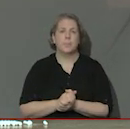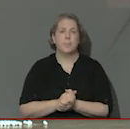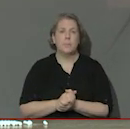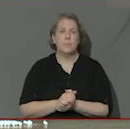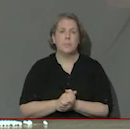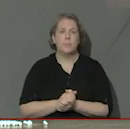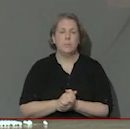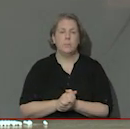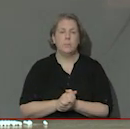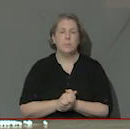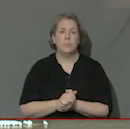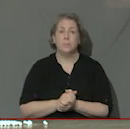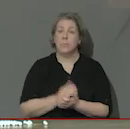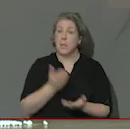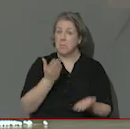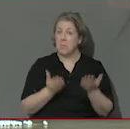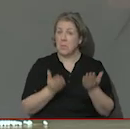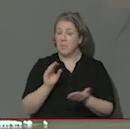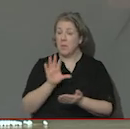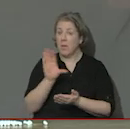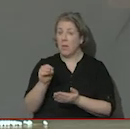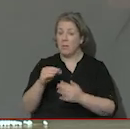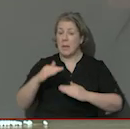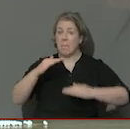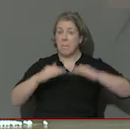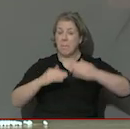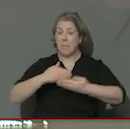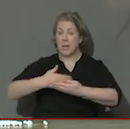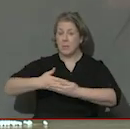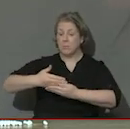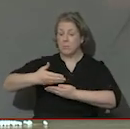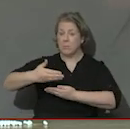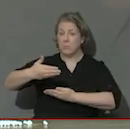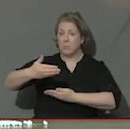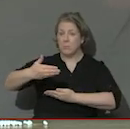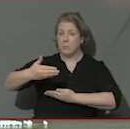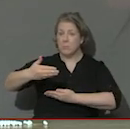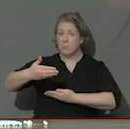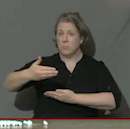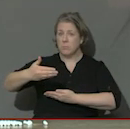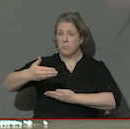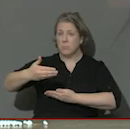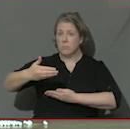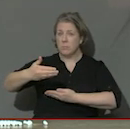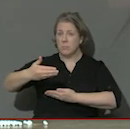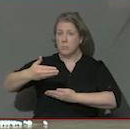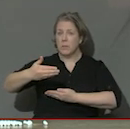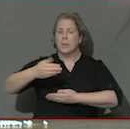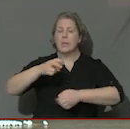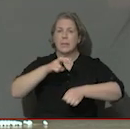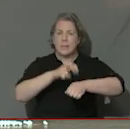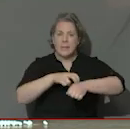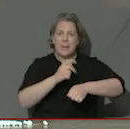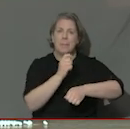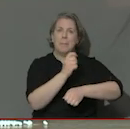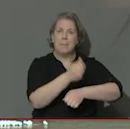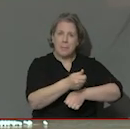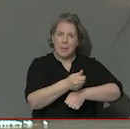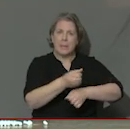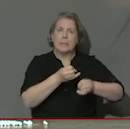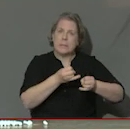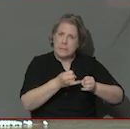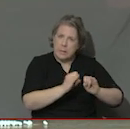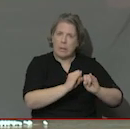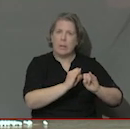If they asked us the balance sheet, we would have calculated that we are still outstanding. The